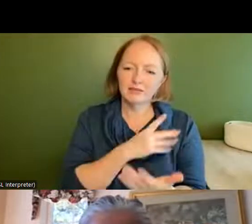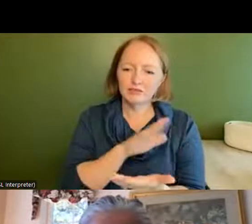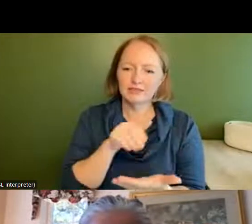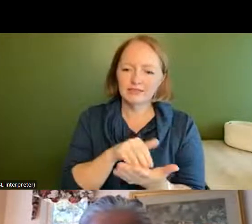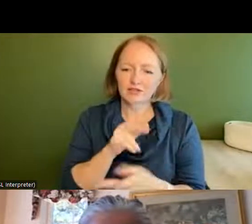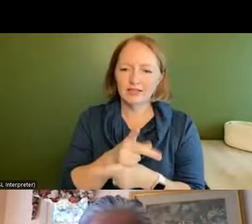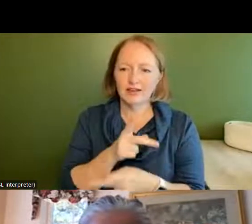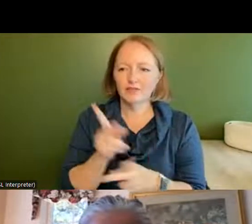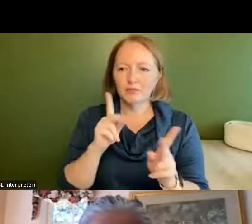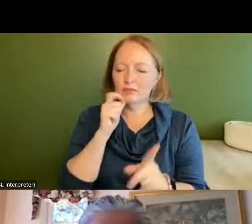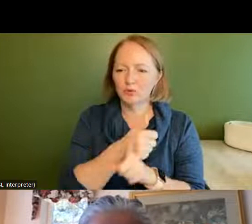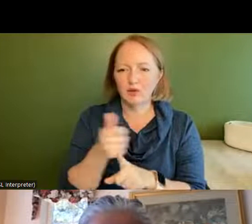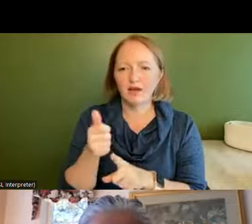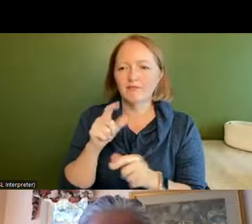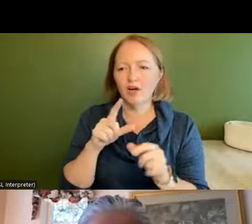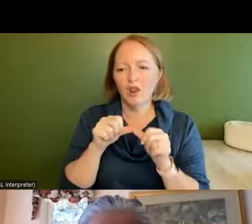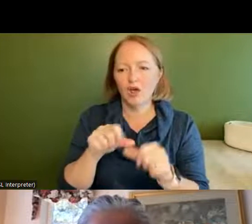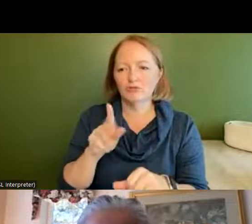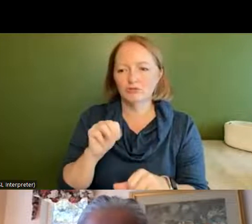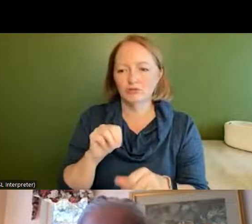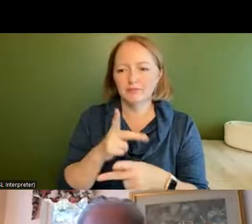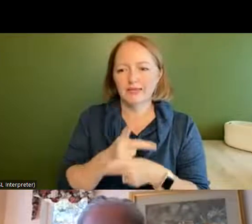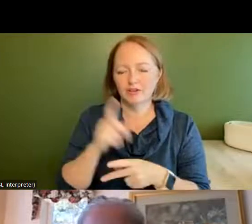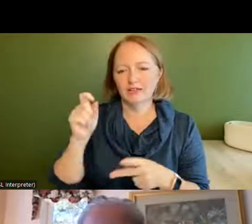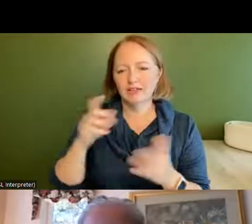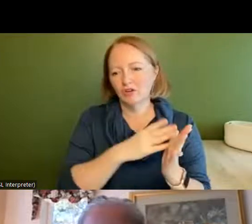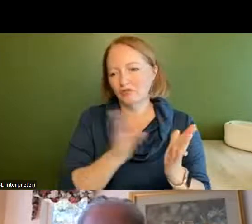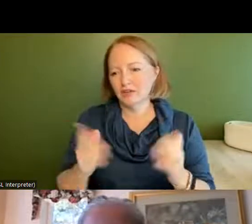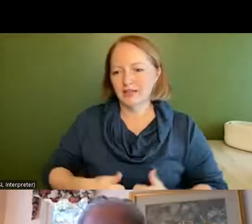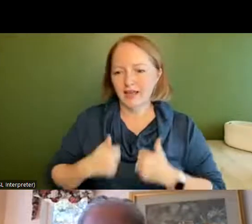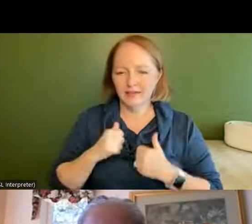care to individuals with long-term care needs across the lifespan.